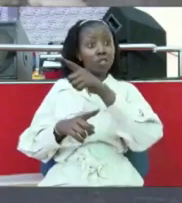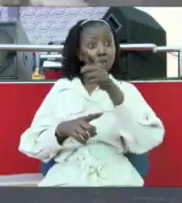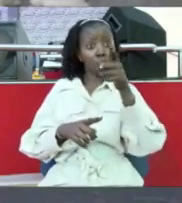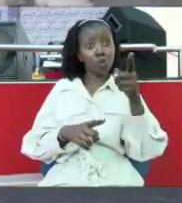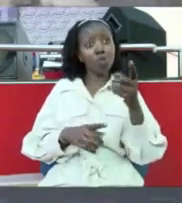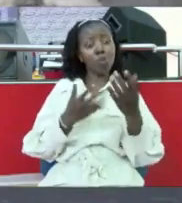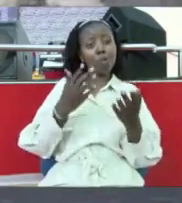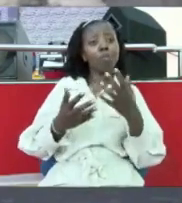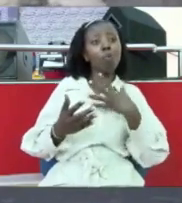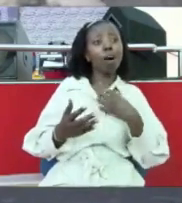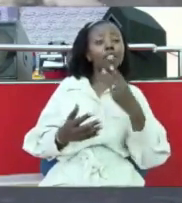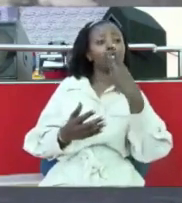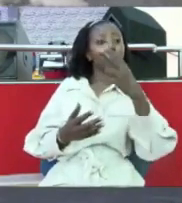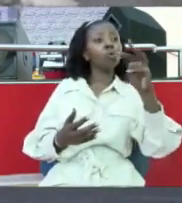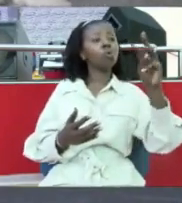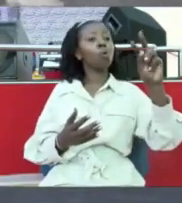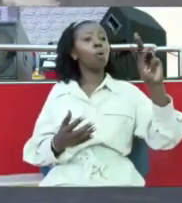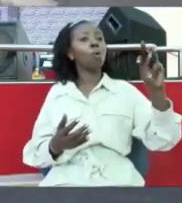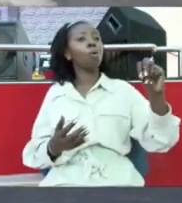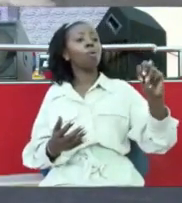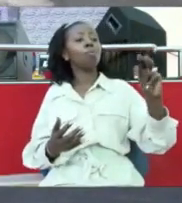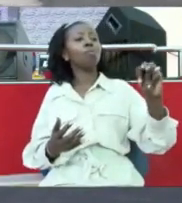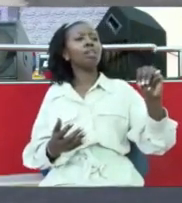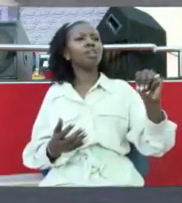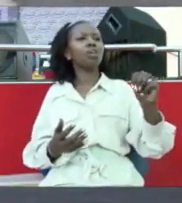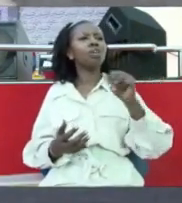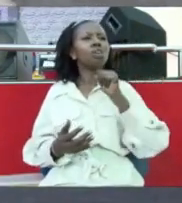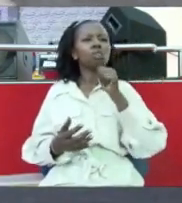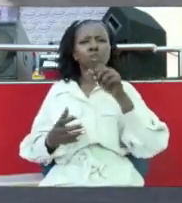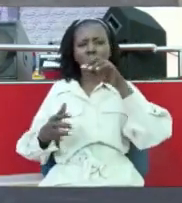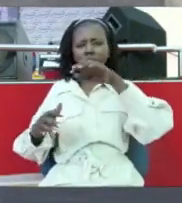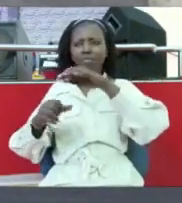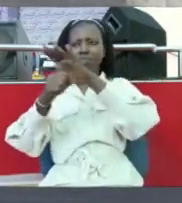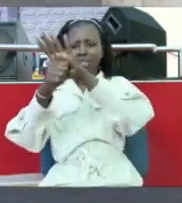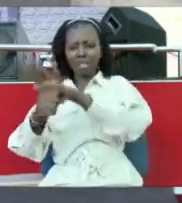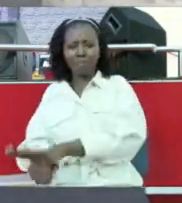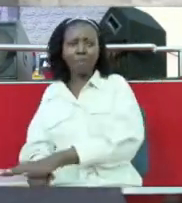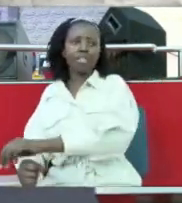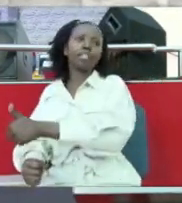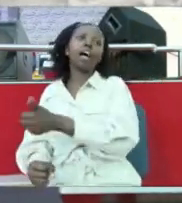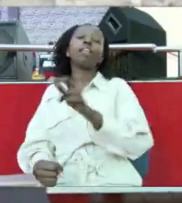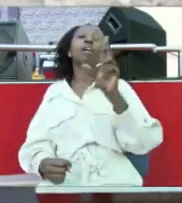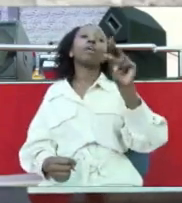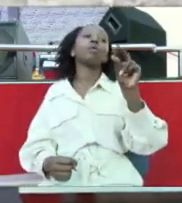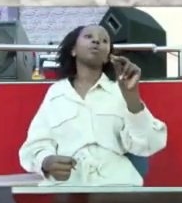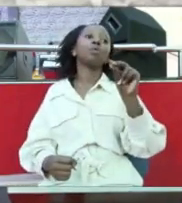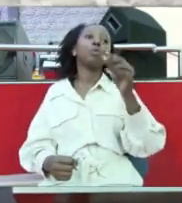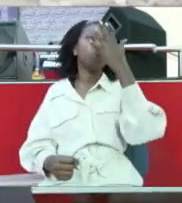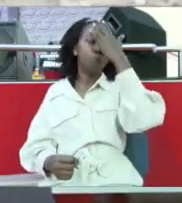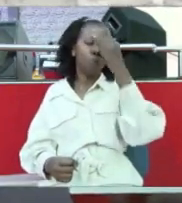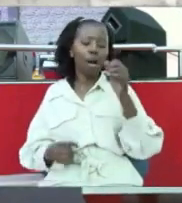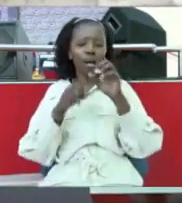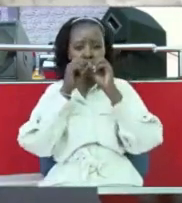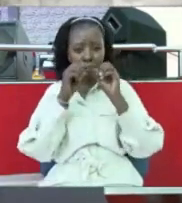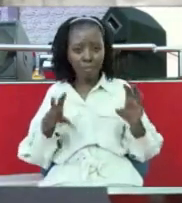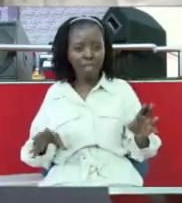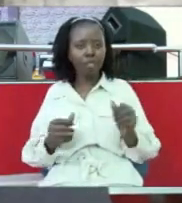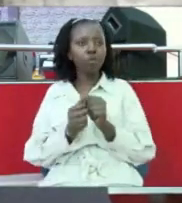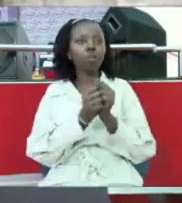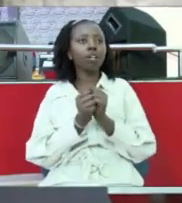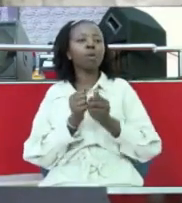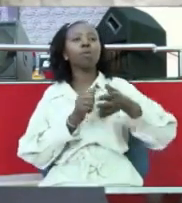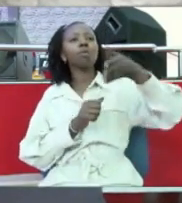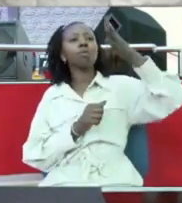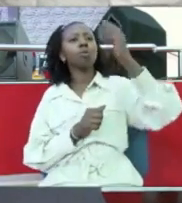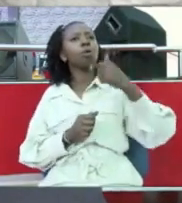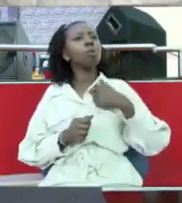ni milioni moja. Don't belittle the other. Ule ambao milioni usimdharau ule mwingine. I have been blessed by God. Nimebarikiwa na Mungu. I'm speaking to